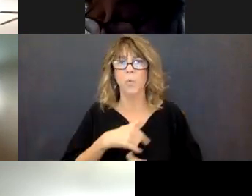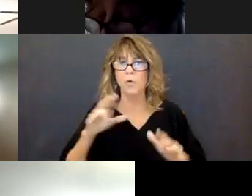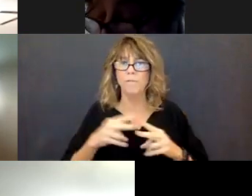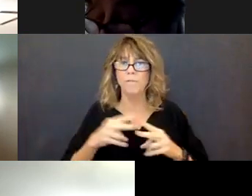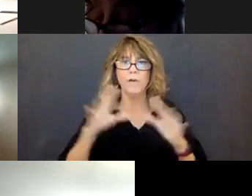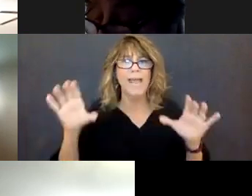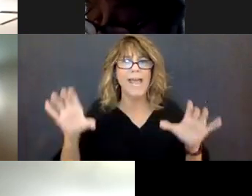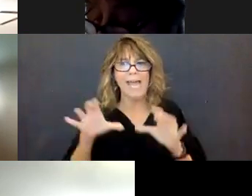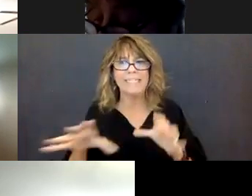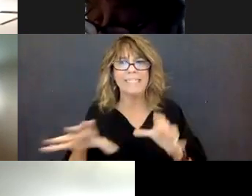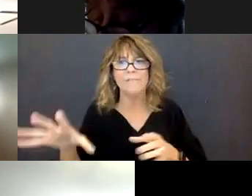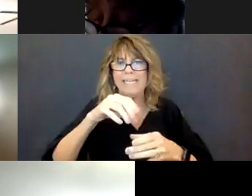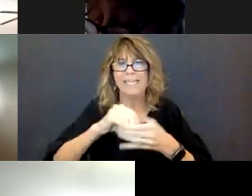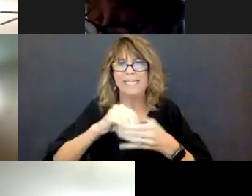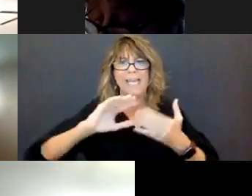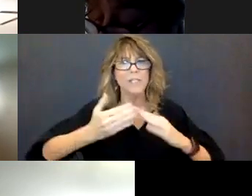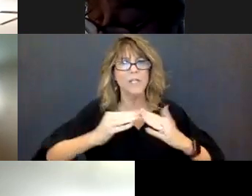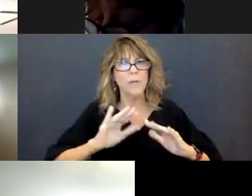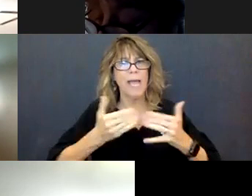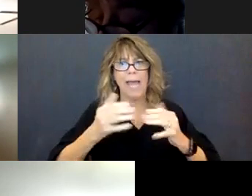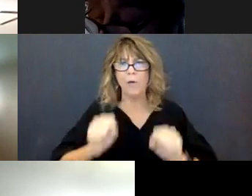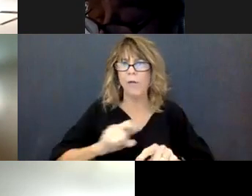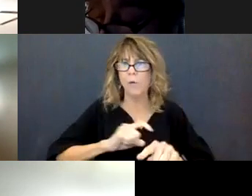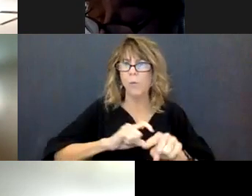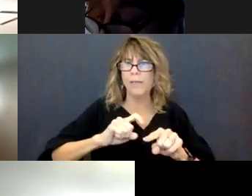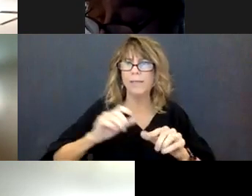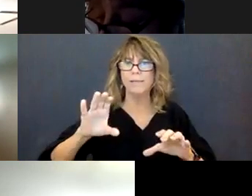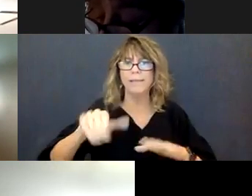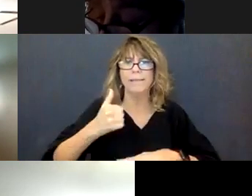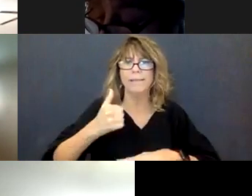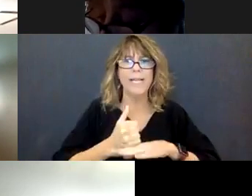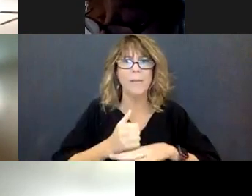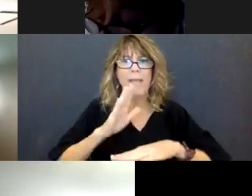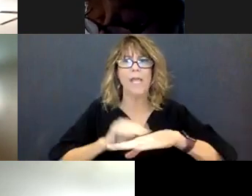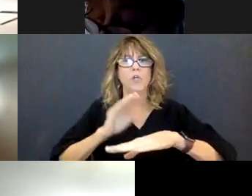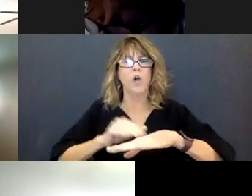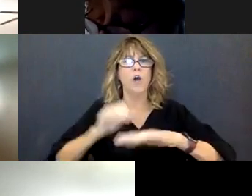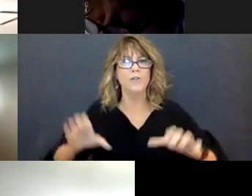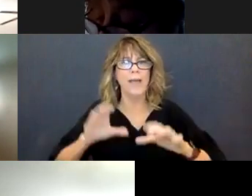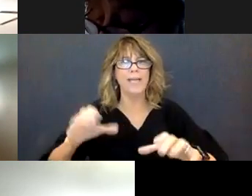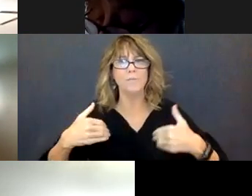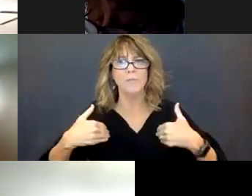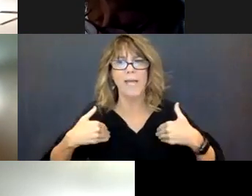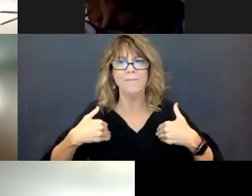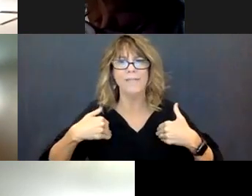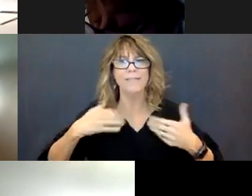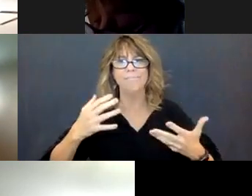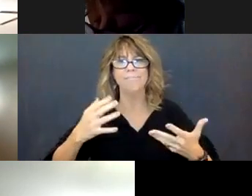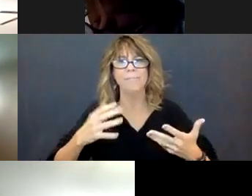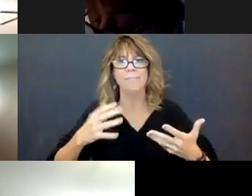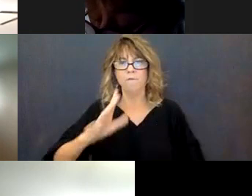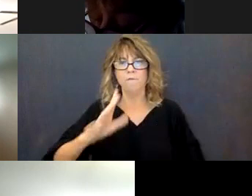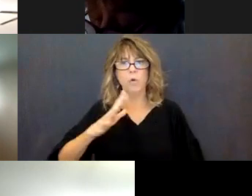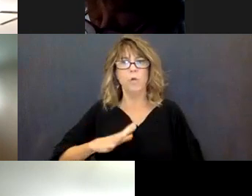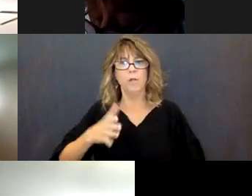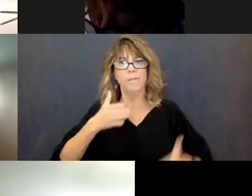engaged community, place a call to action around establishing formal mechanisms for that feedback? If